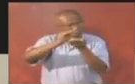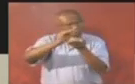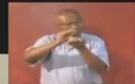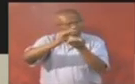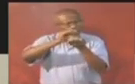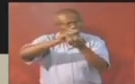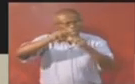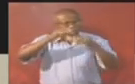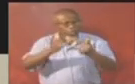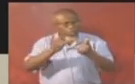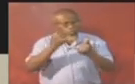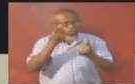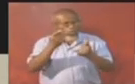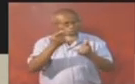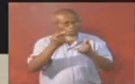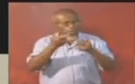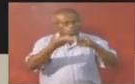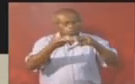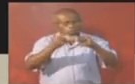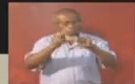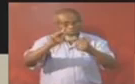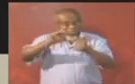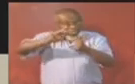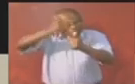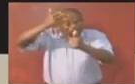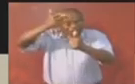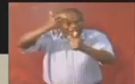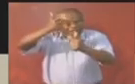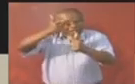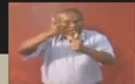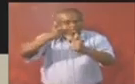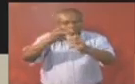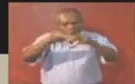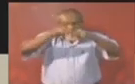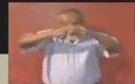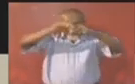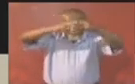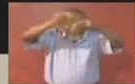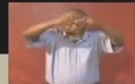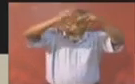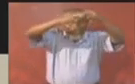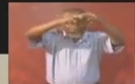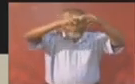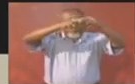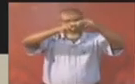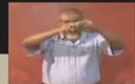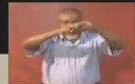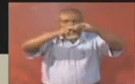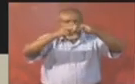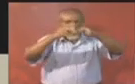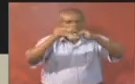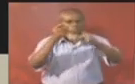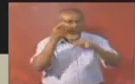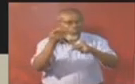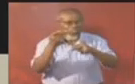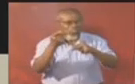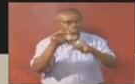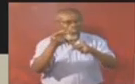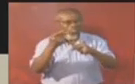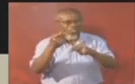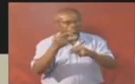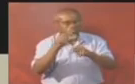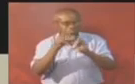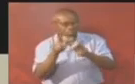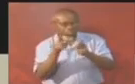now we appear to have tripled and even doubled on a percentage basis when we look at, let's say,